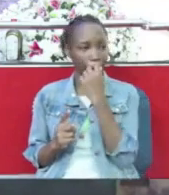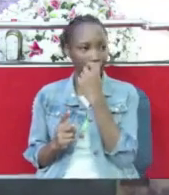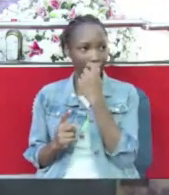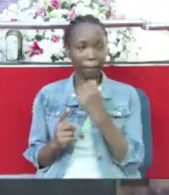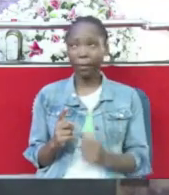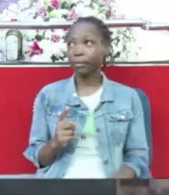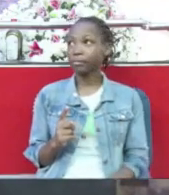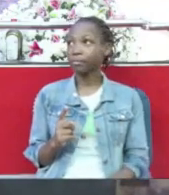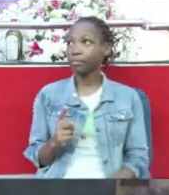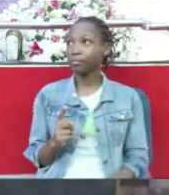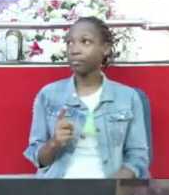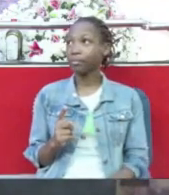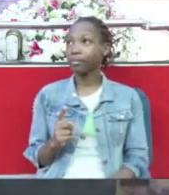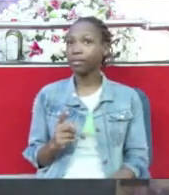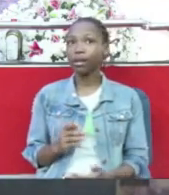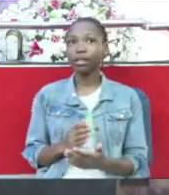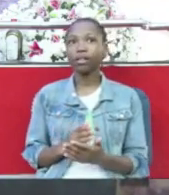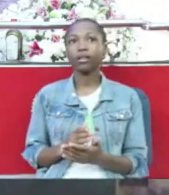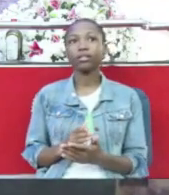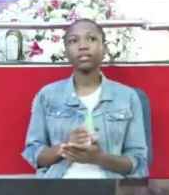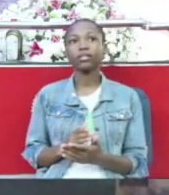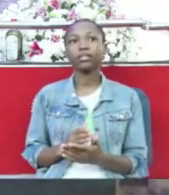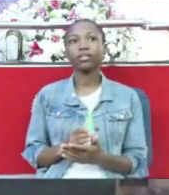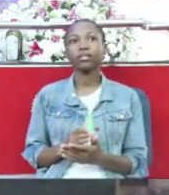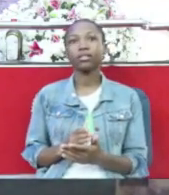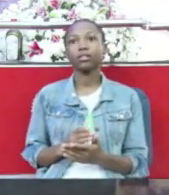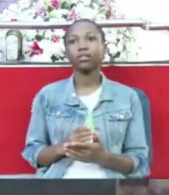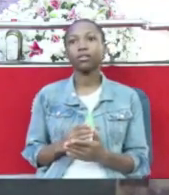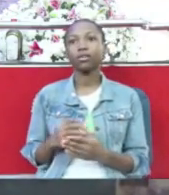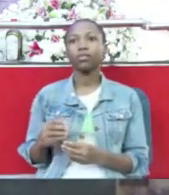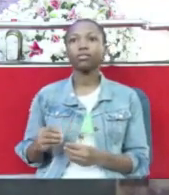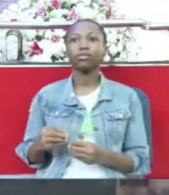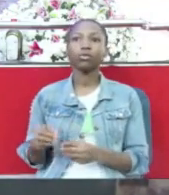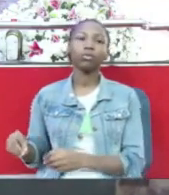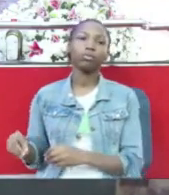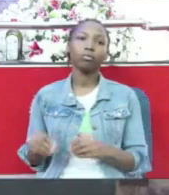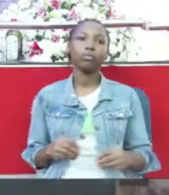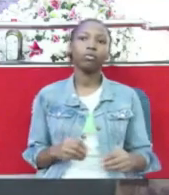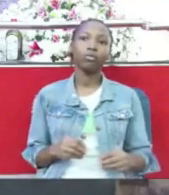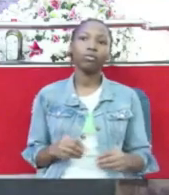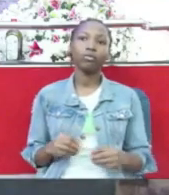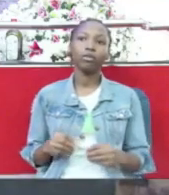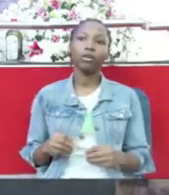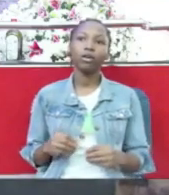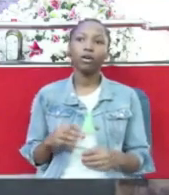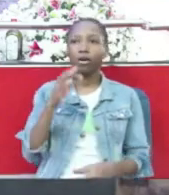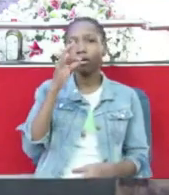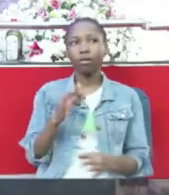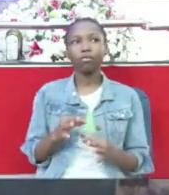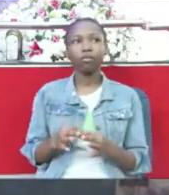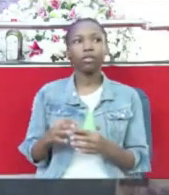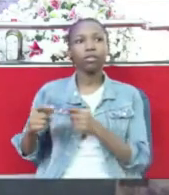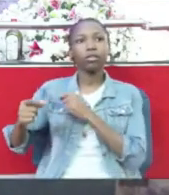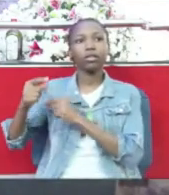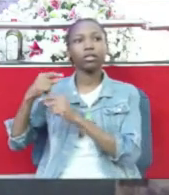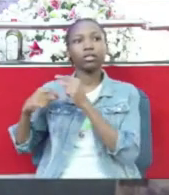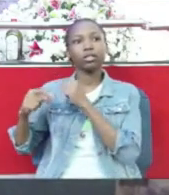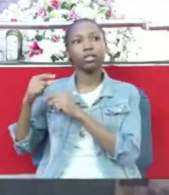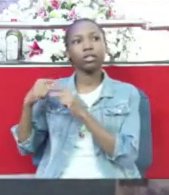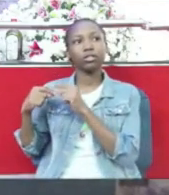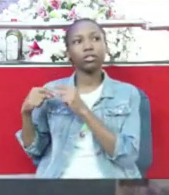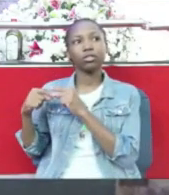hakika. That if we are to pass on our faith to the next generation, kama tutaweza kupitia imani yetu kwa kizazi kijacho, we must do